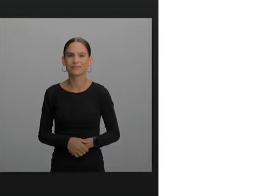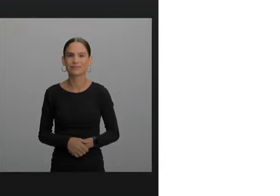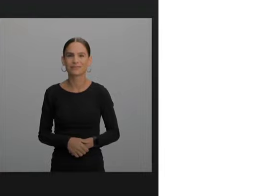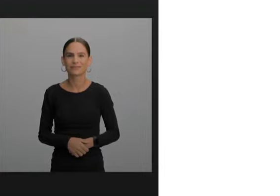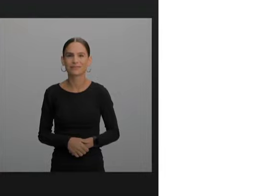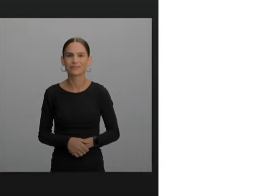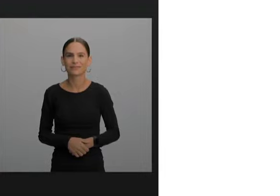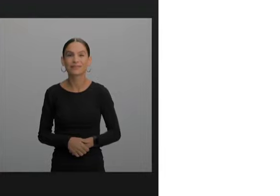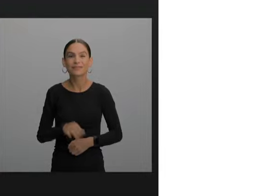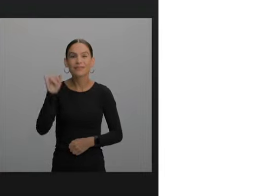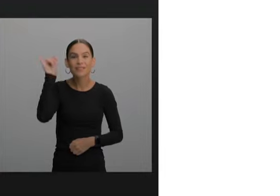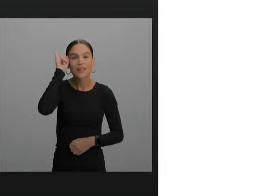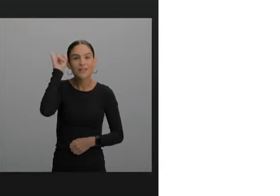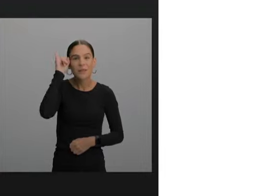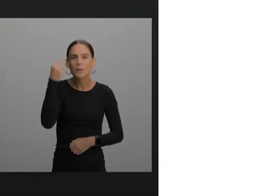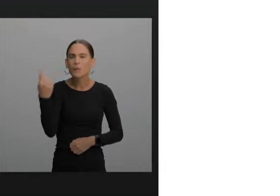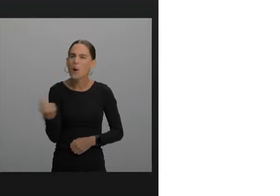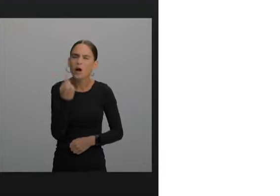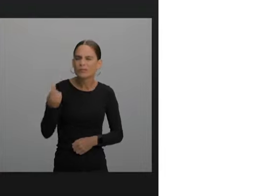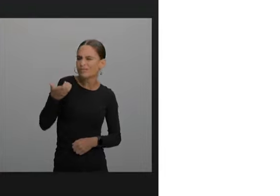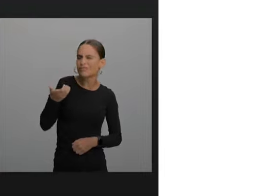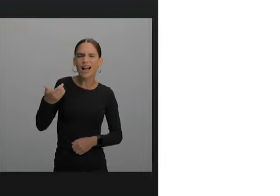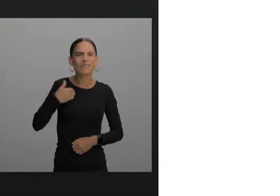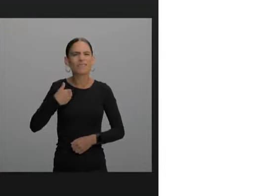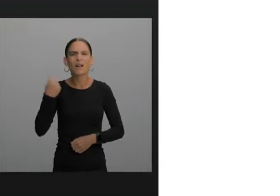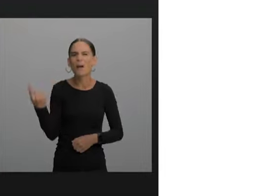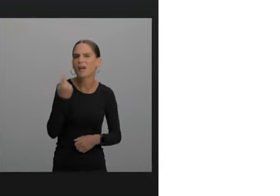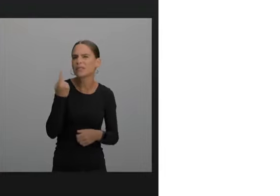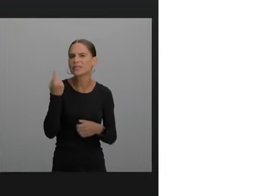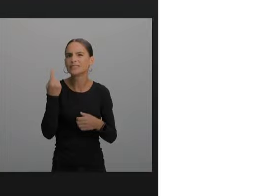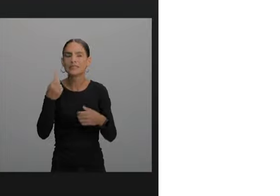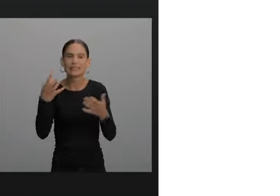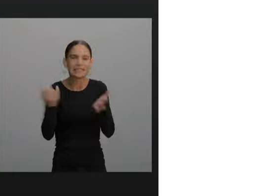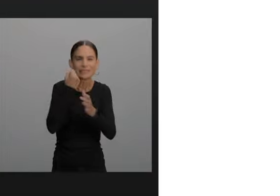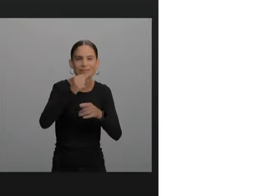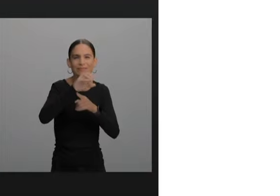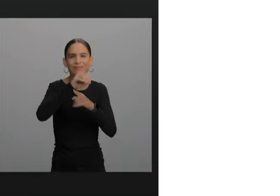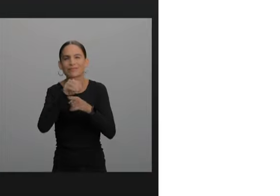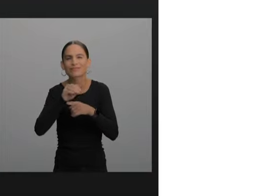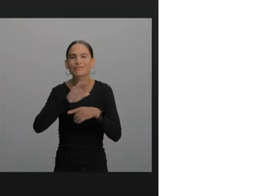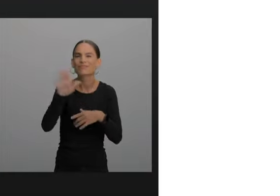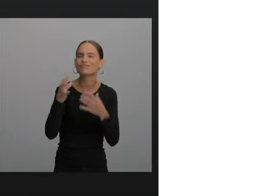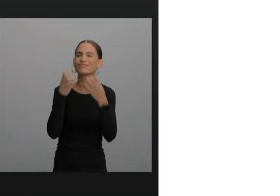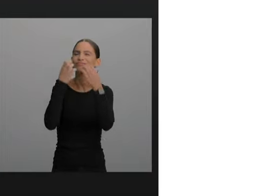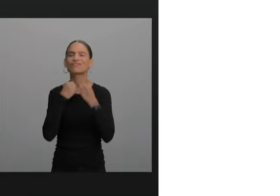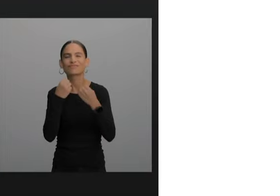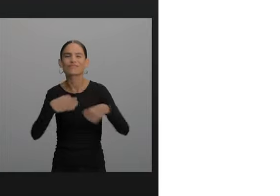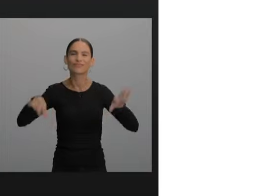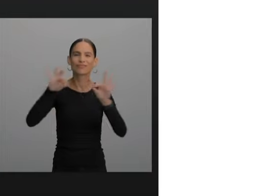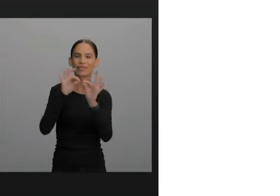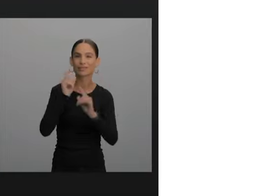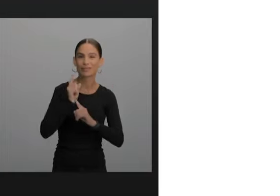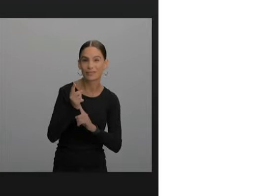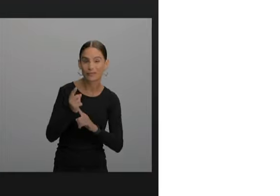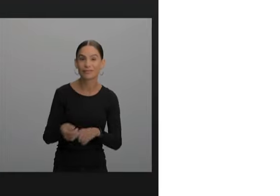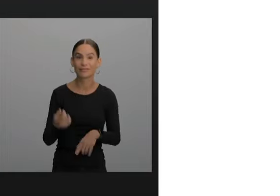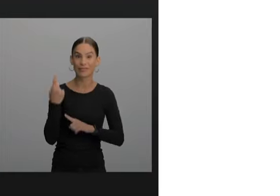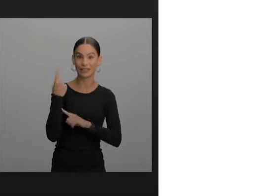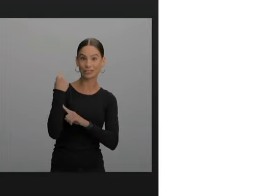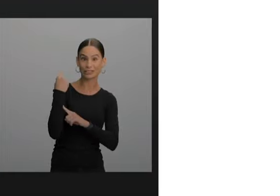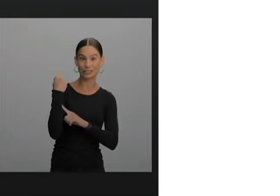iPhone is always with you and ready to quickly and effortlessly capture your life's moments. Last year, over 3